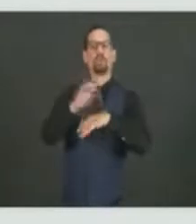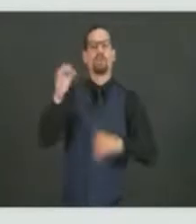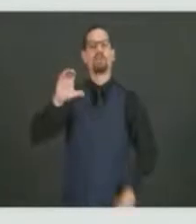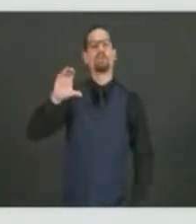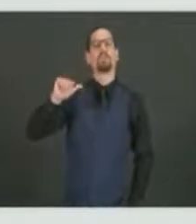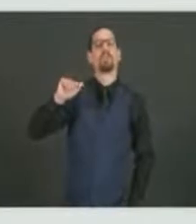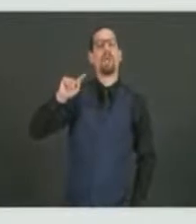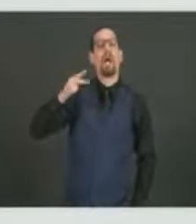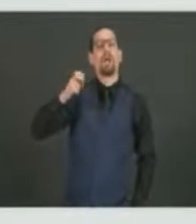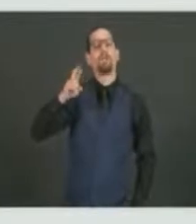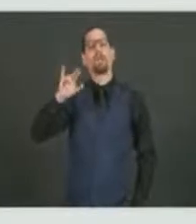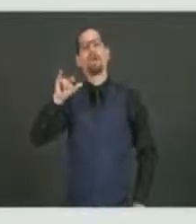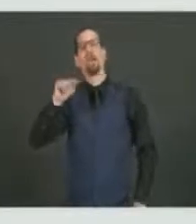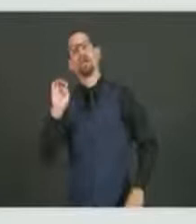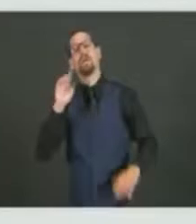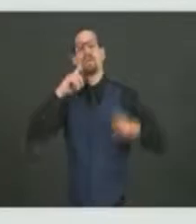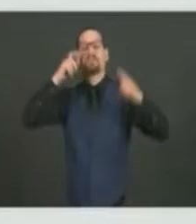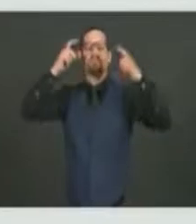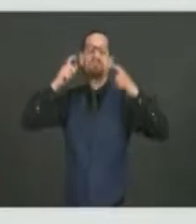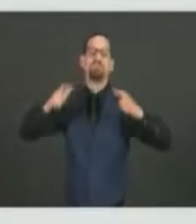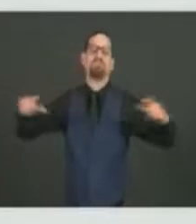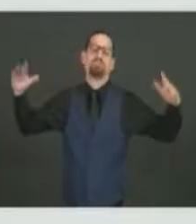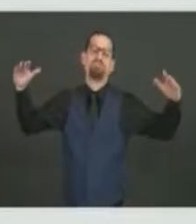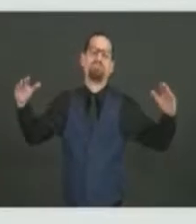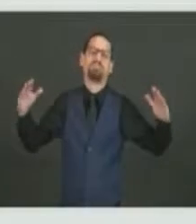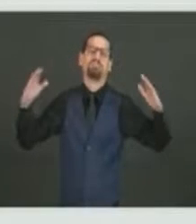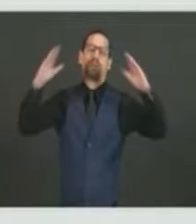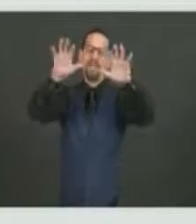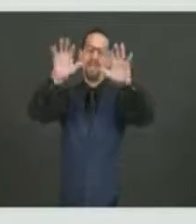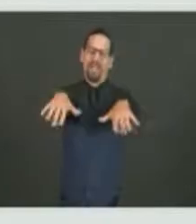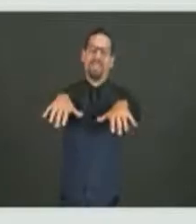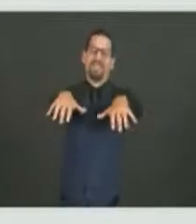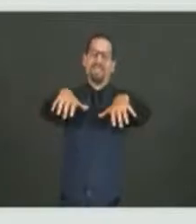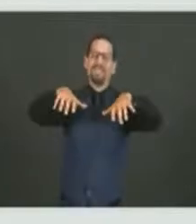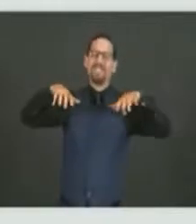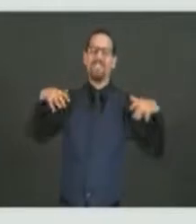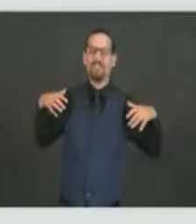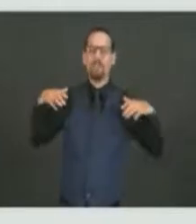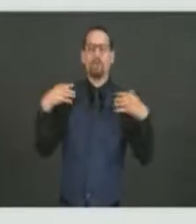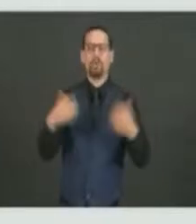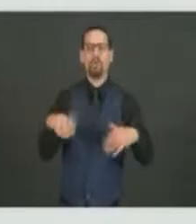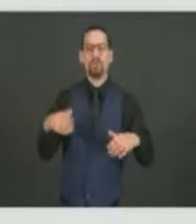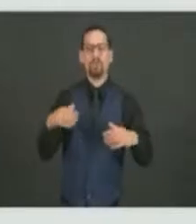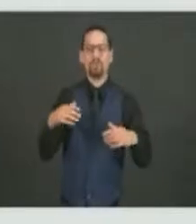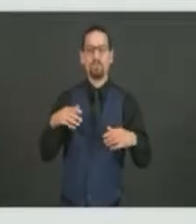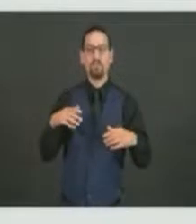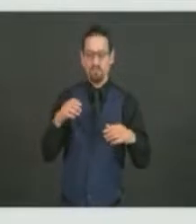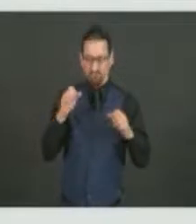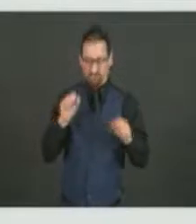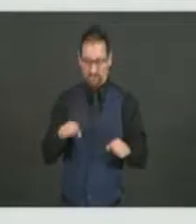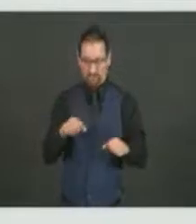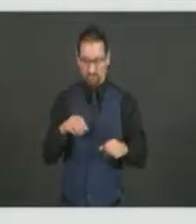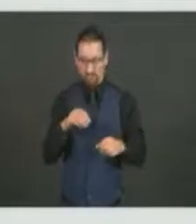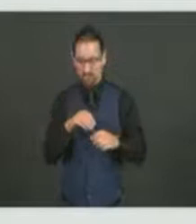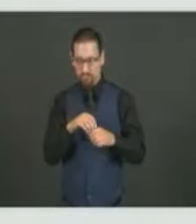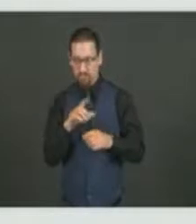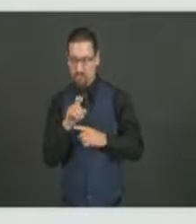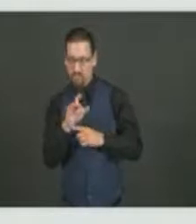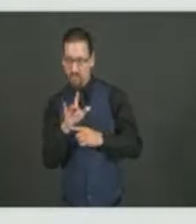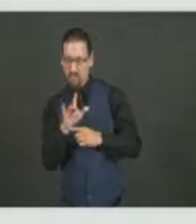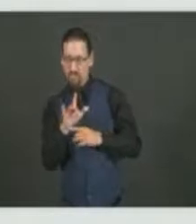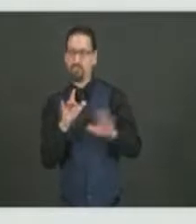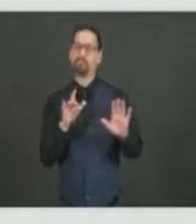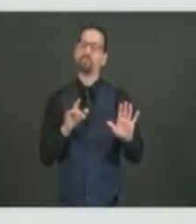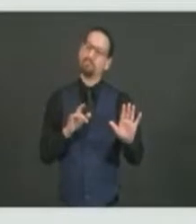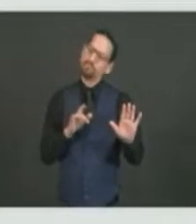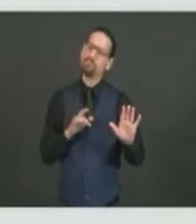You may already have more than 125 people at a particular service. And as